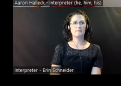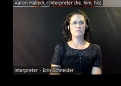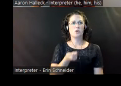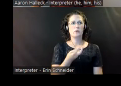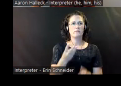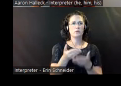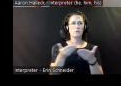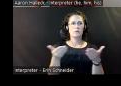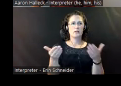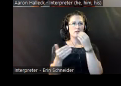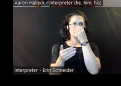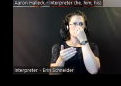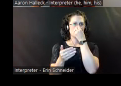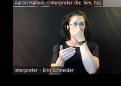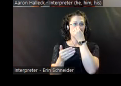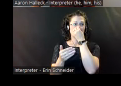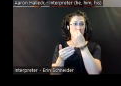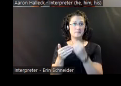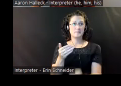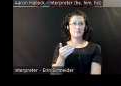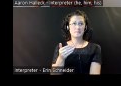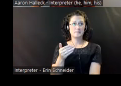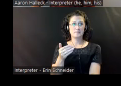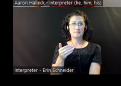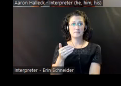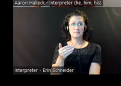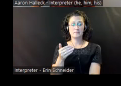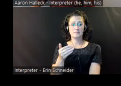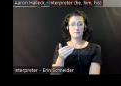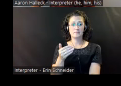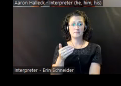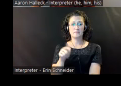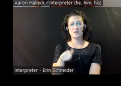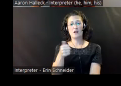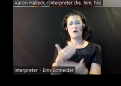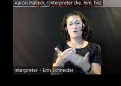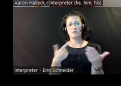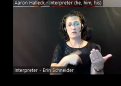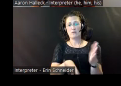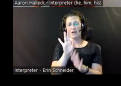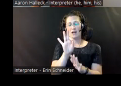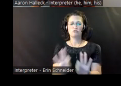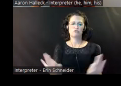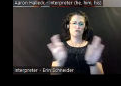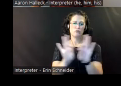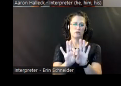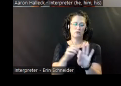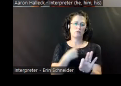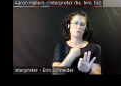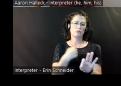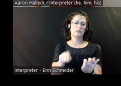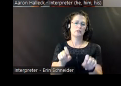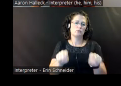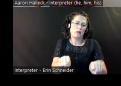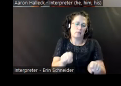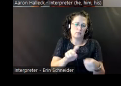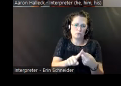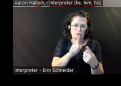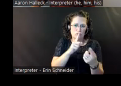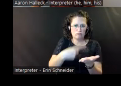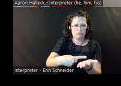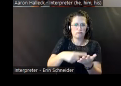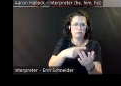I think the other thing we found that was critical was that we had to be able to talk about the impact. And it's